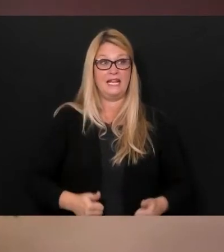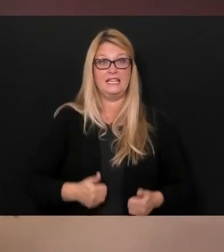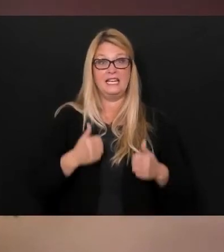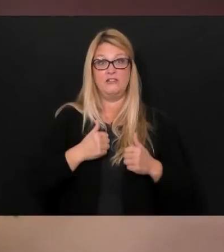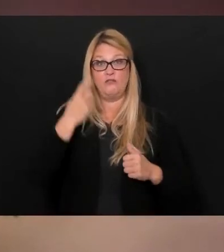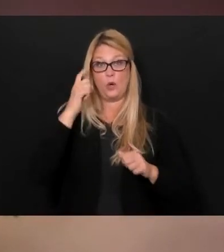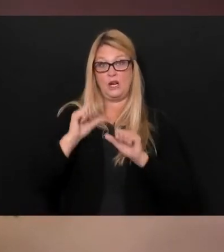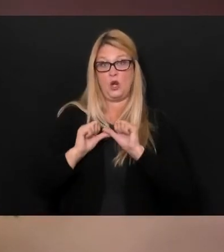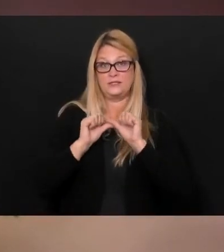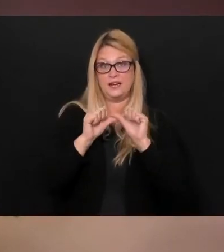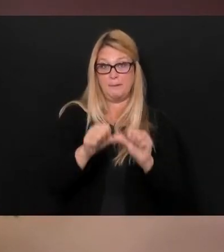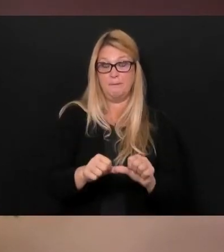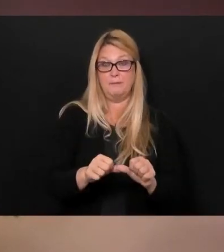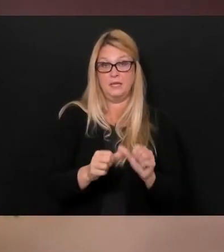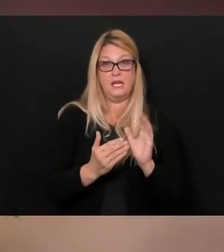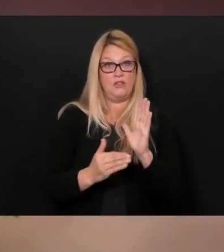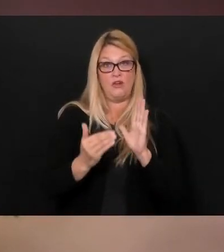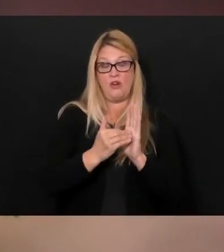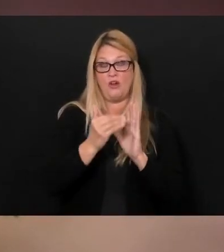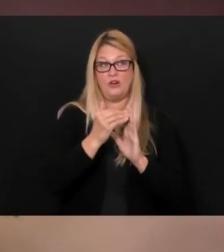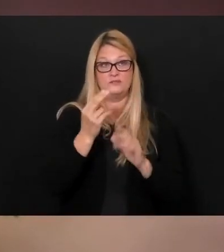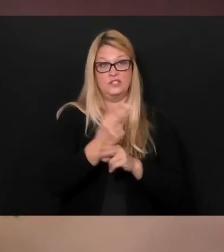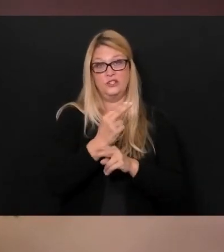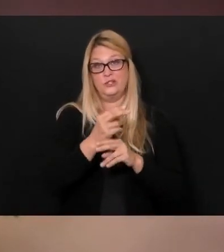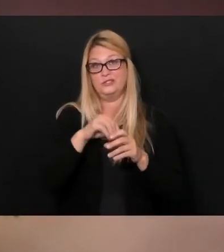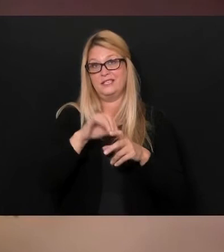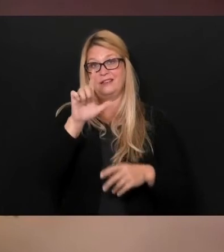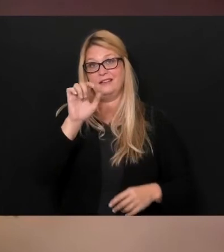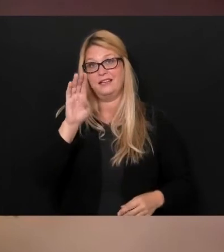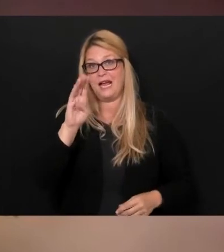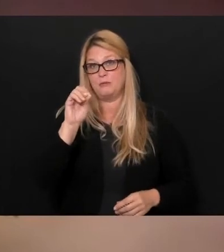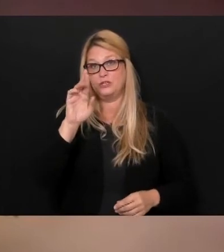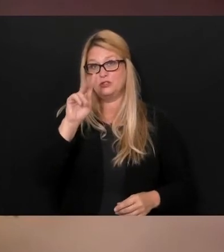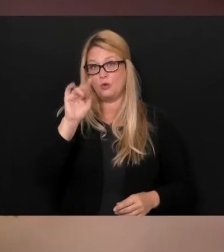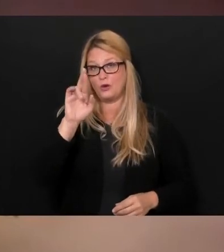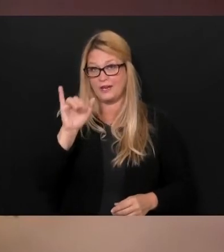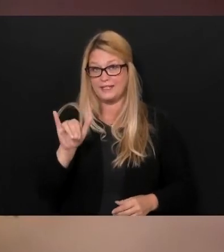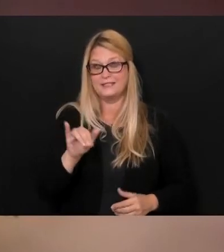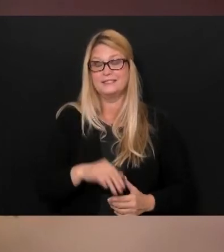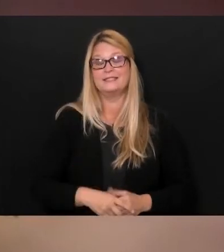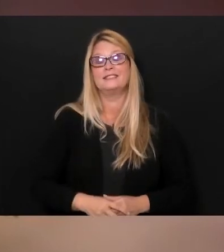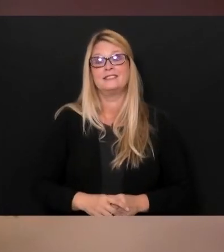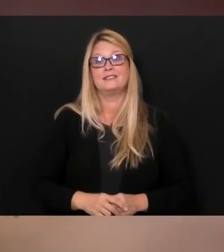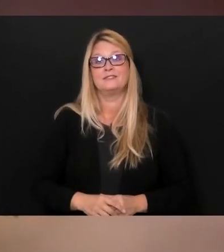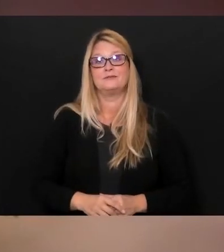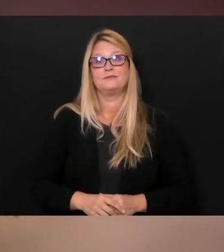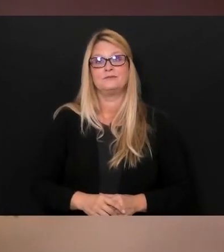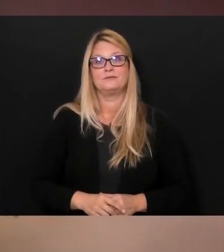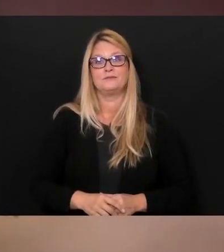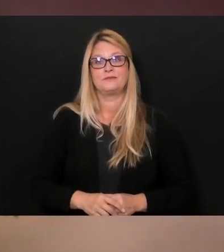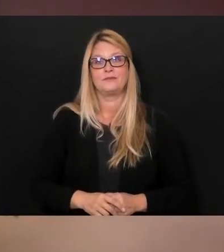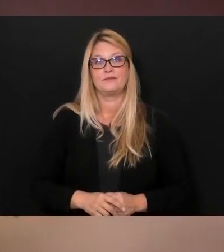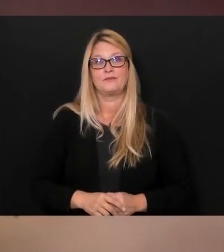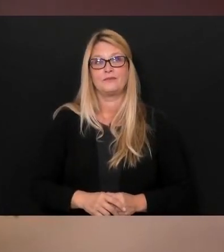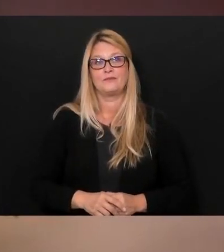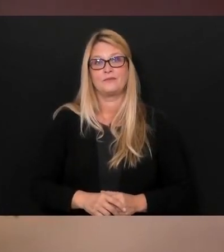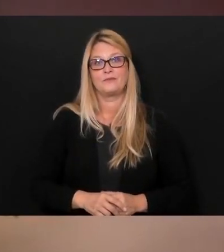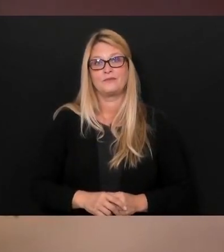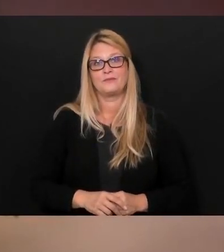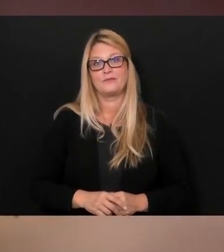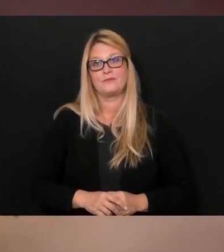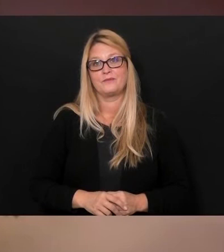And they are oftentimes used in the laboratory as cell lines. But as you say, as to my knowledge, there's been